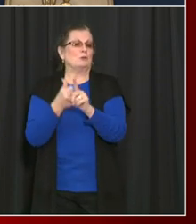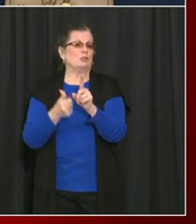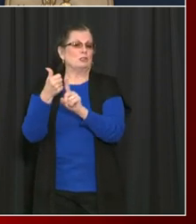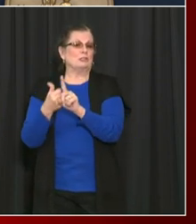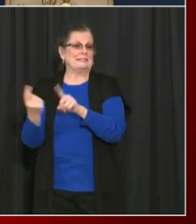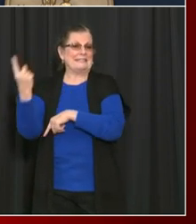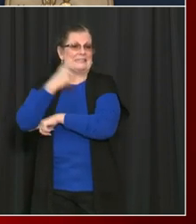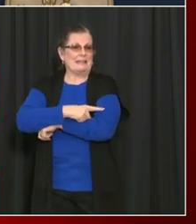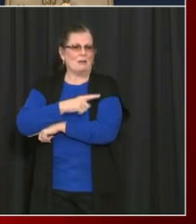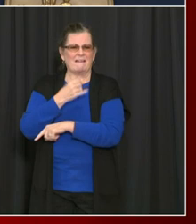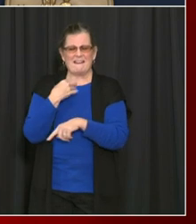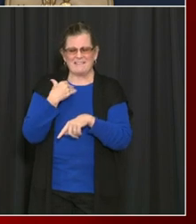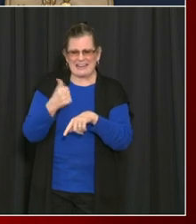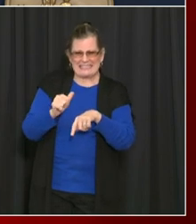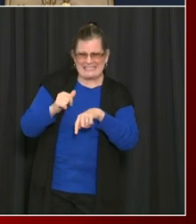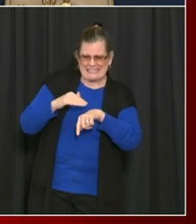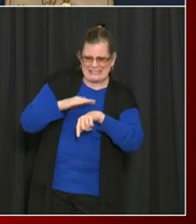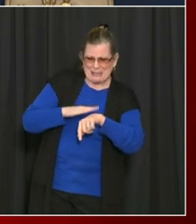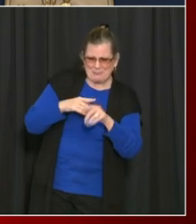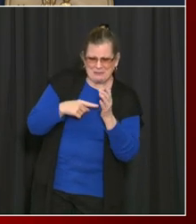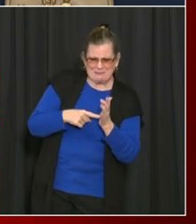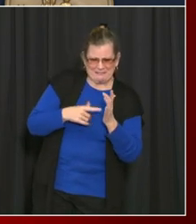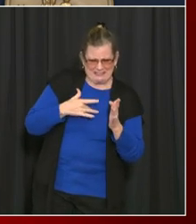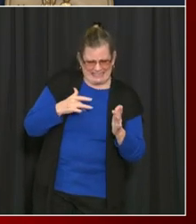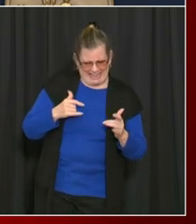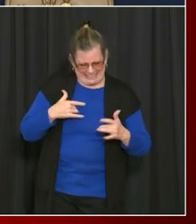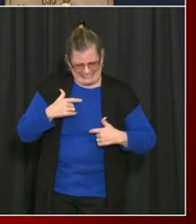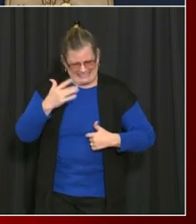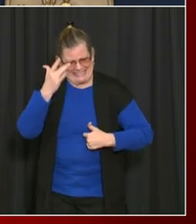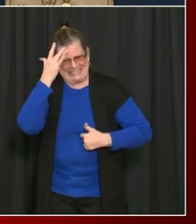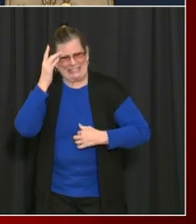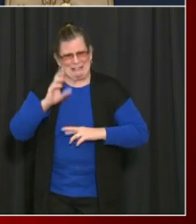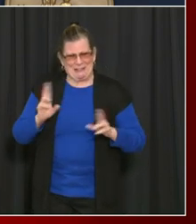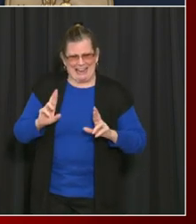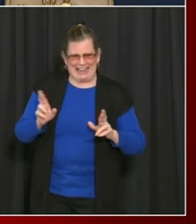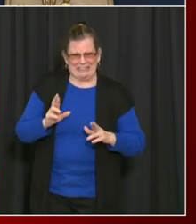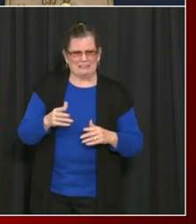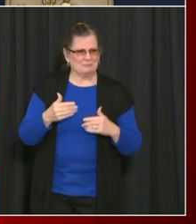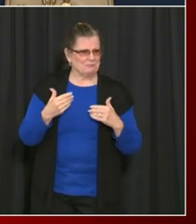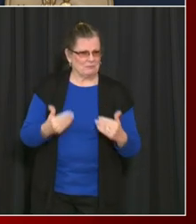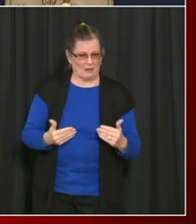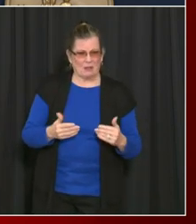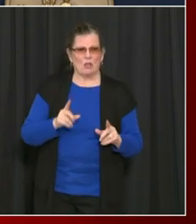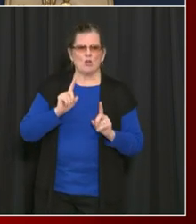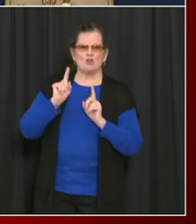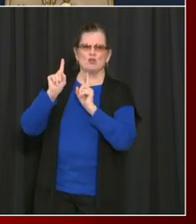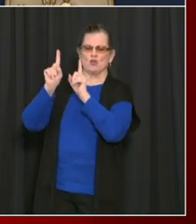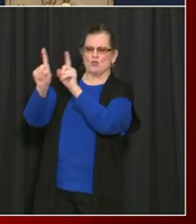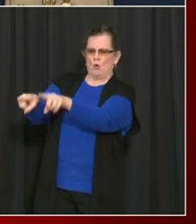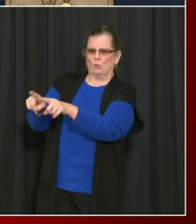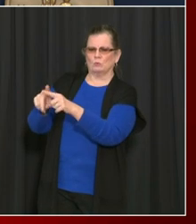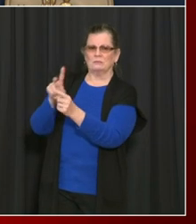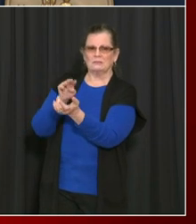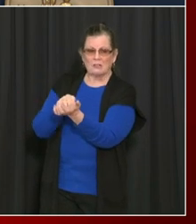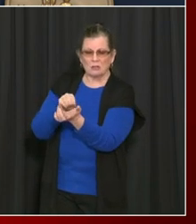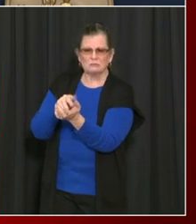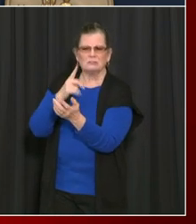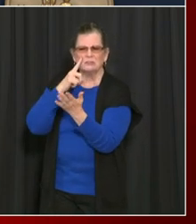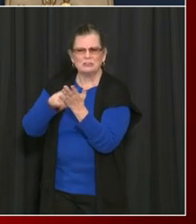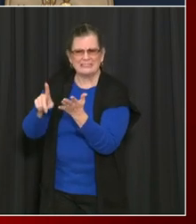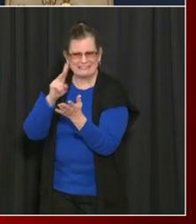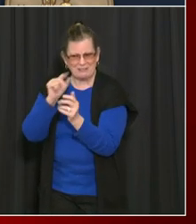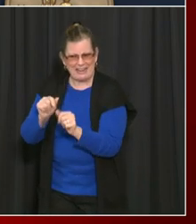or exposure, call your doctor. If your doctor can't test you, call us. We will